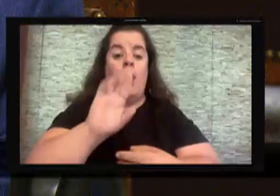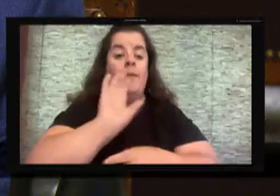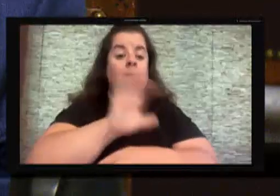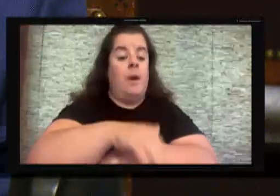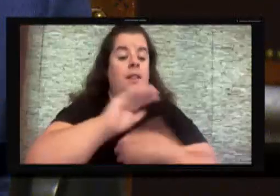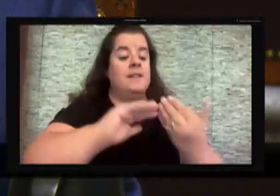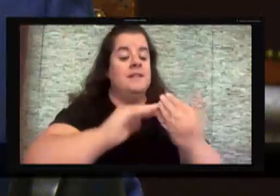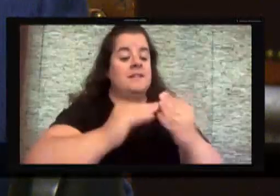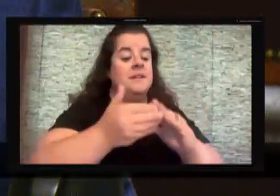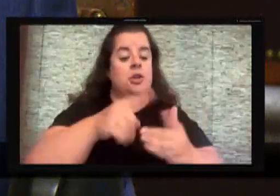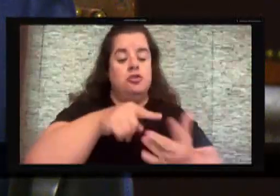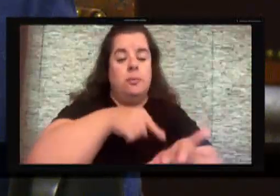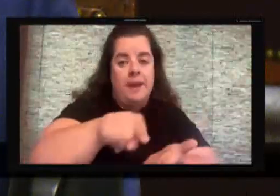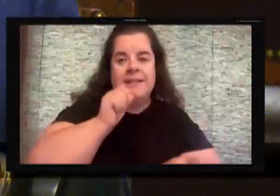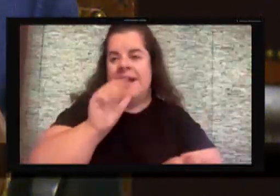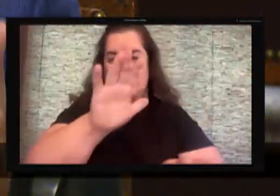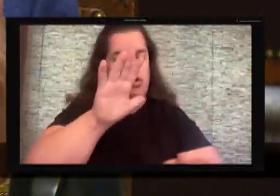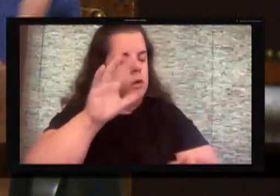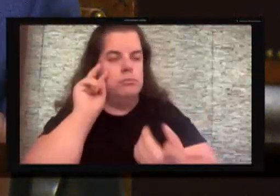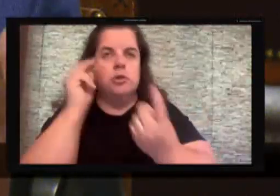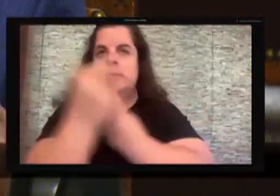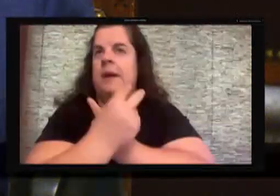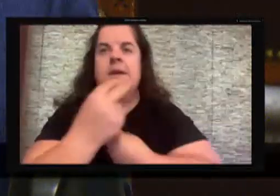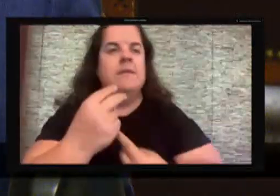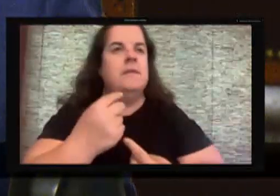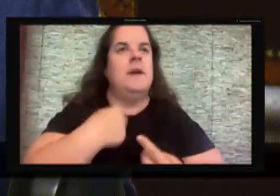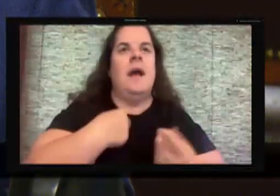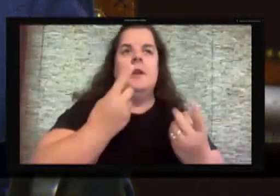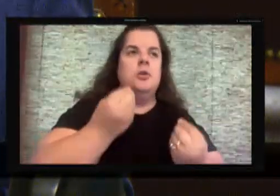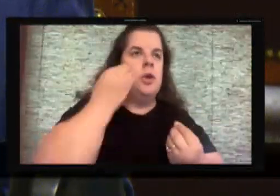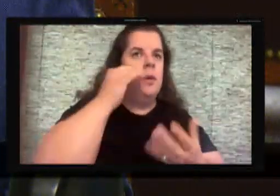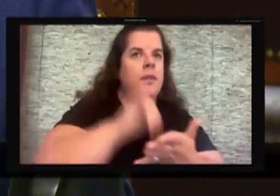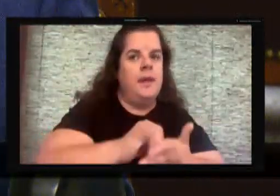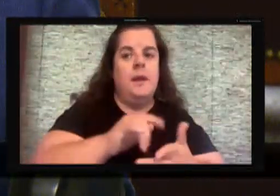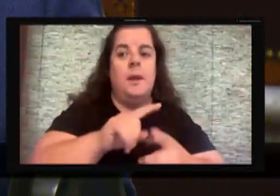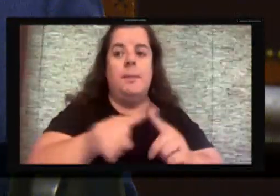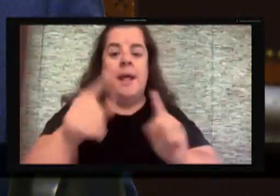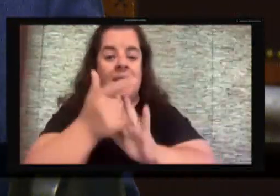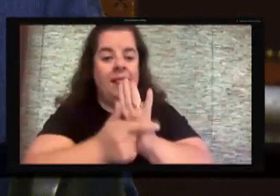your purview. I do. Okay, Anthony, I'm just really bringing it up. You need to put the legislation forward.